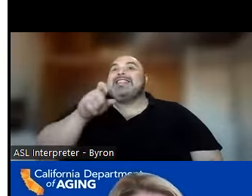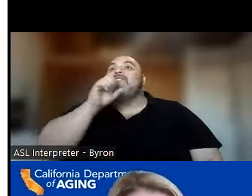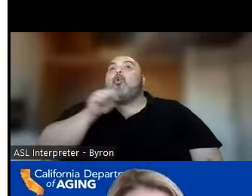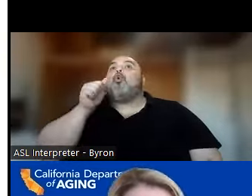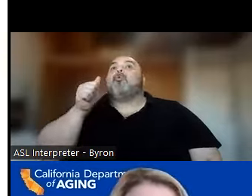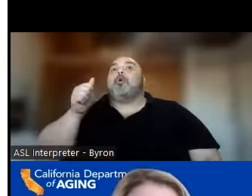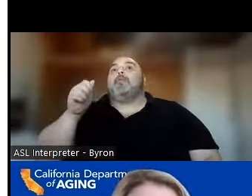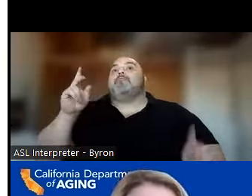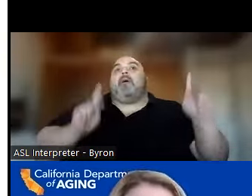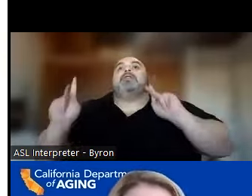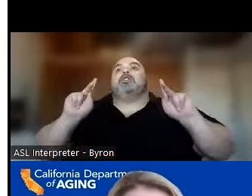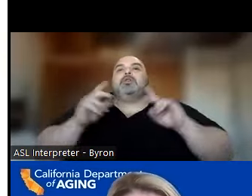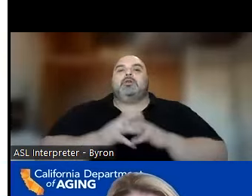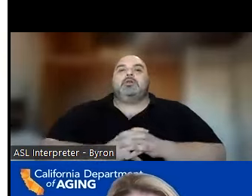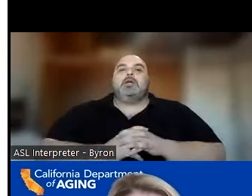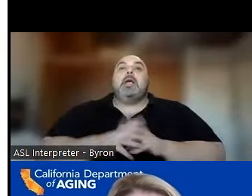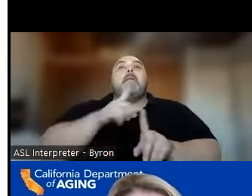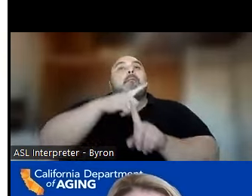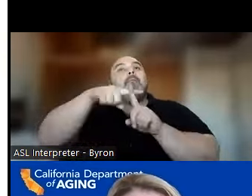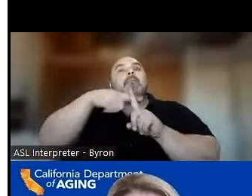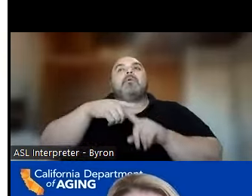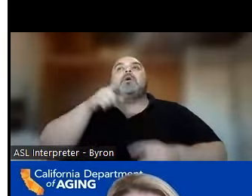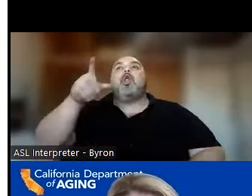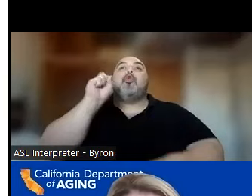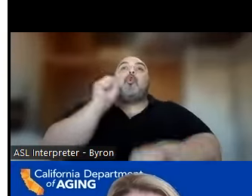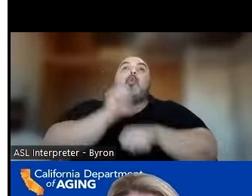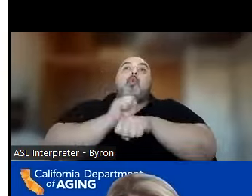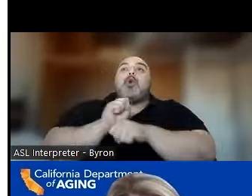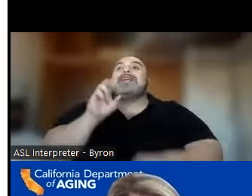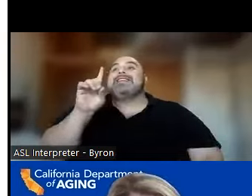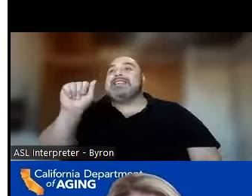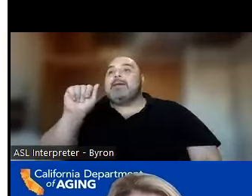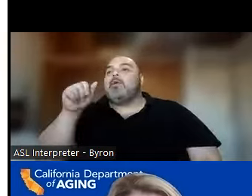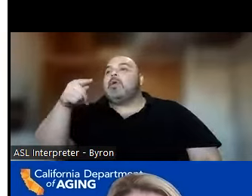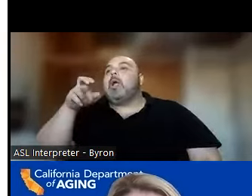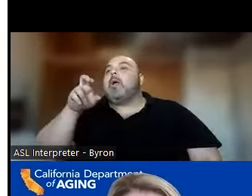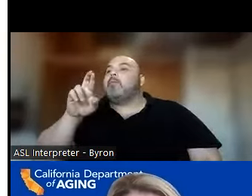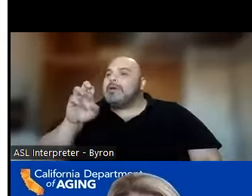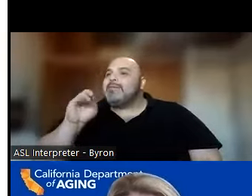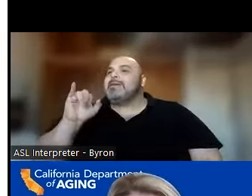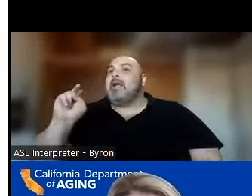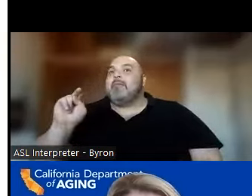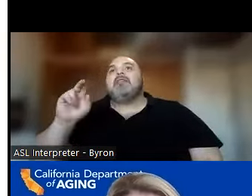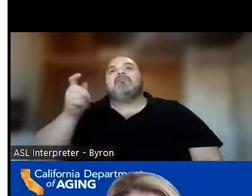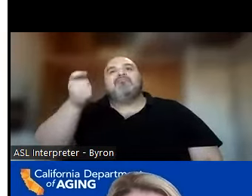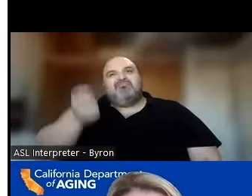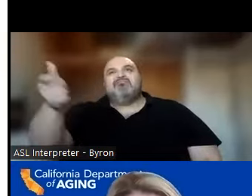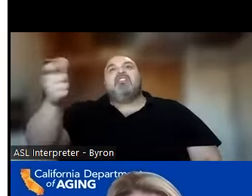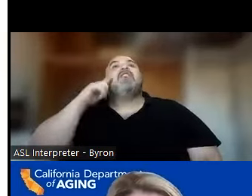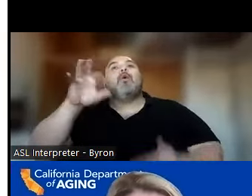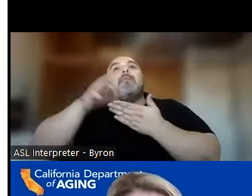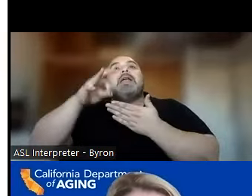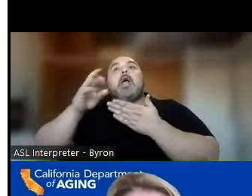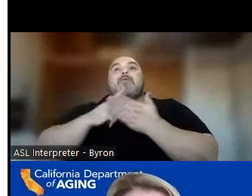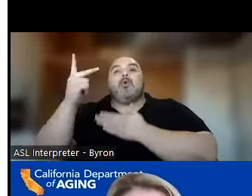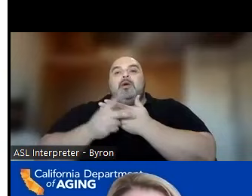adult population. Additionally, the working disabled premium, it has been eliminated in the Medi-Cal